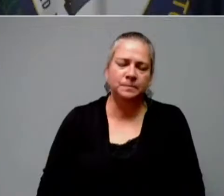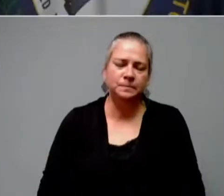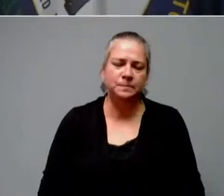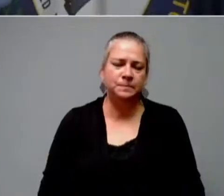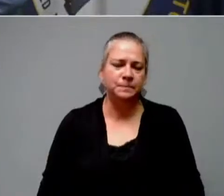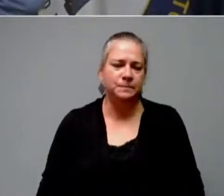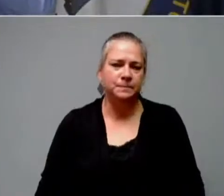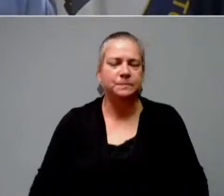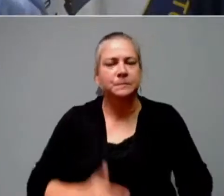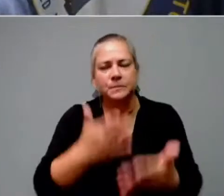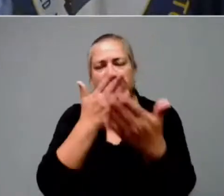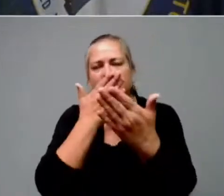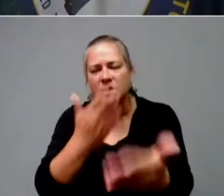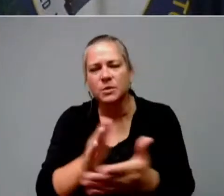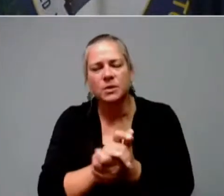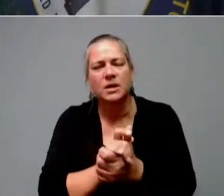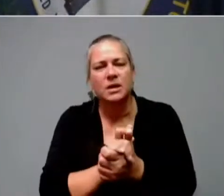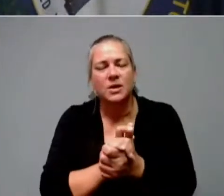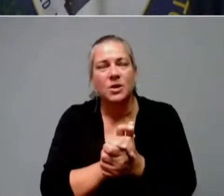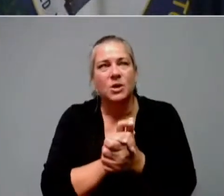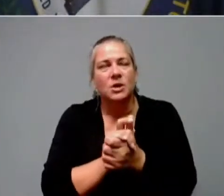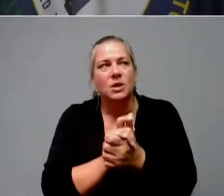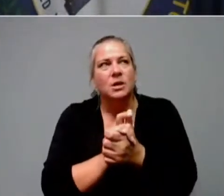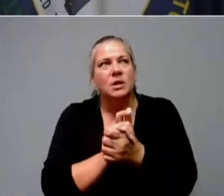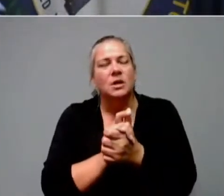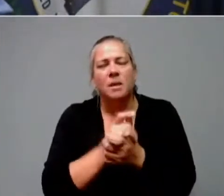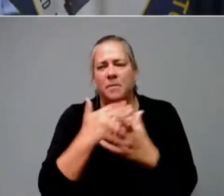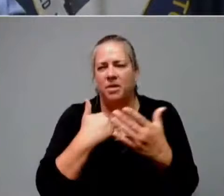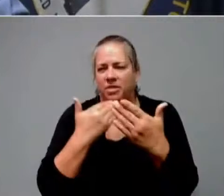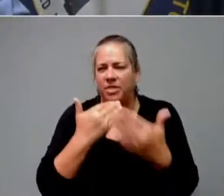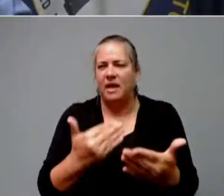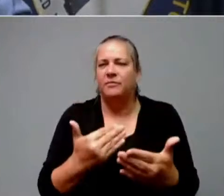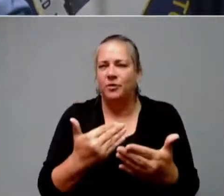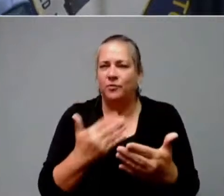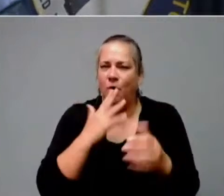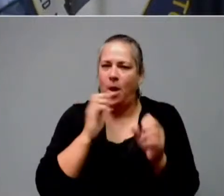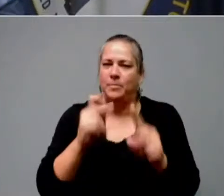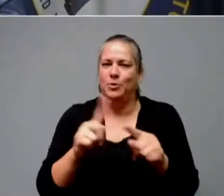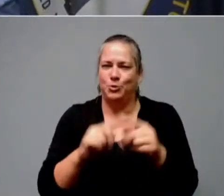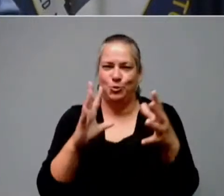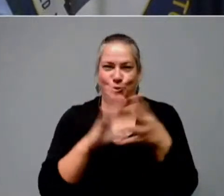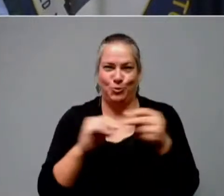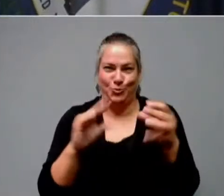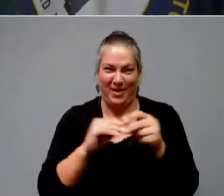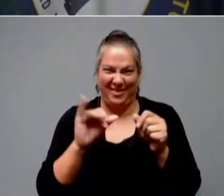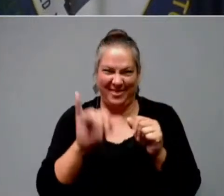Thank you. I think I'm grateful for the opportunity to address this, but in my directness,